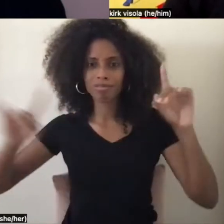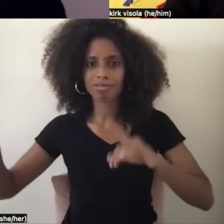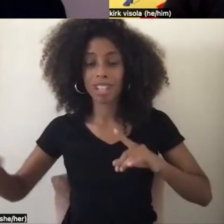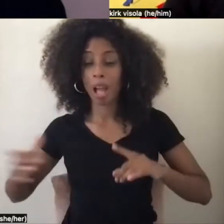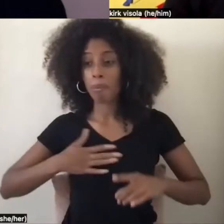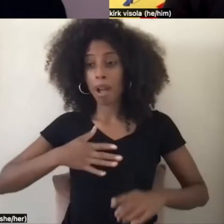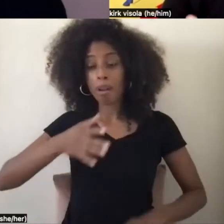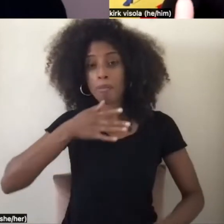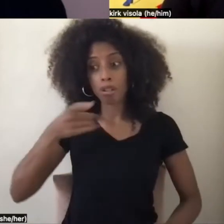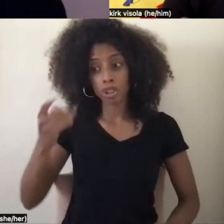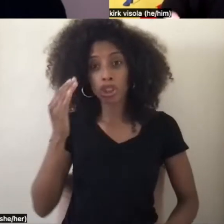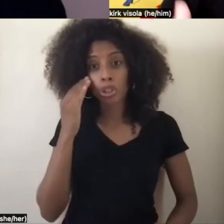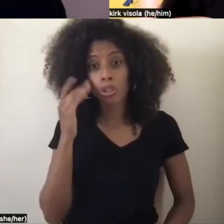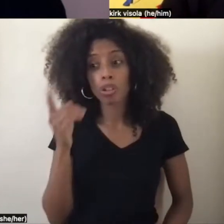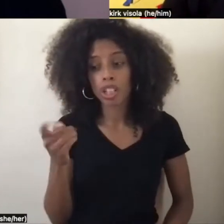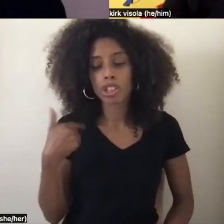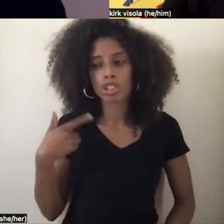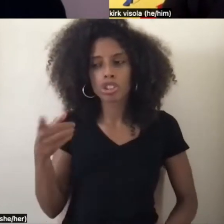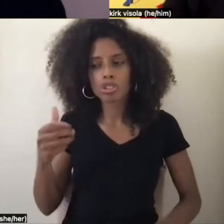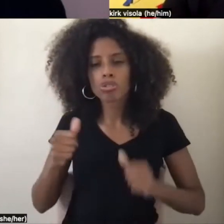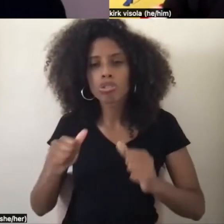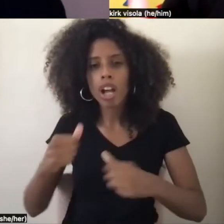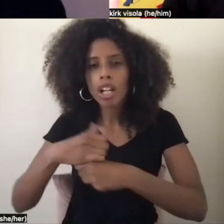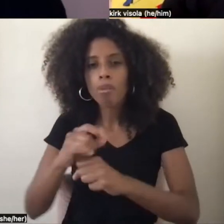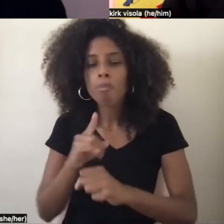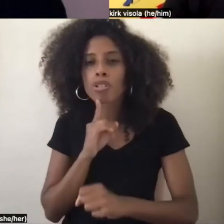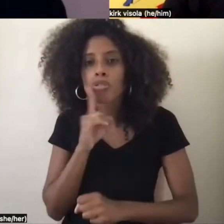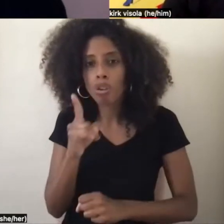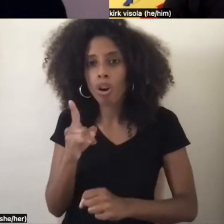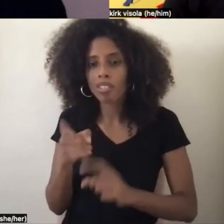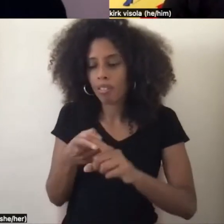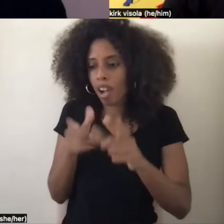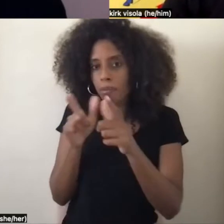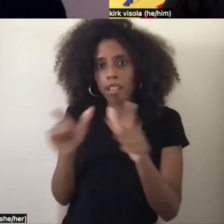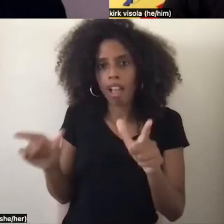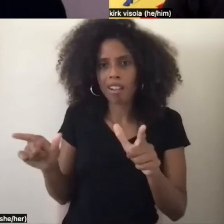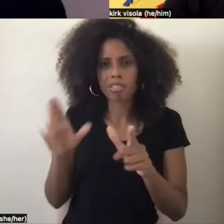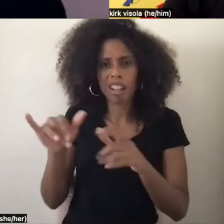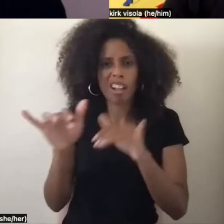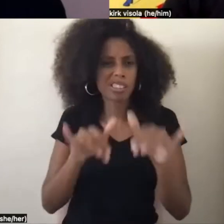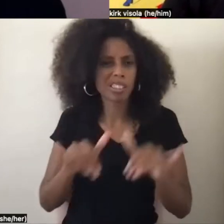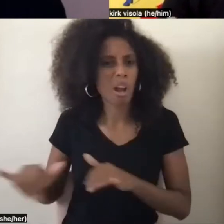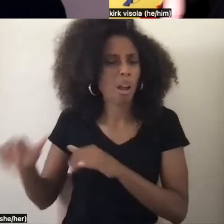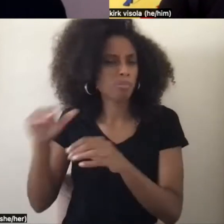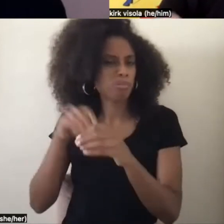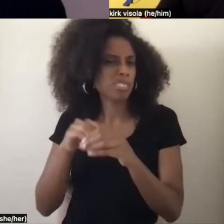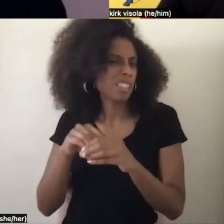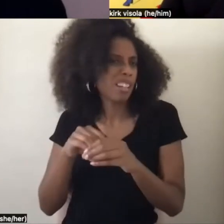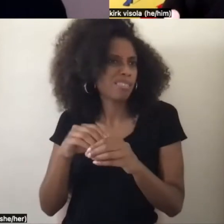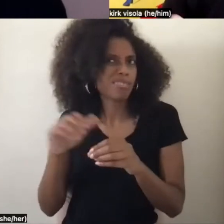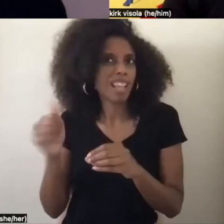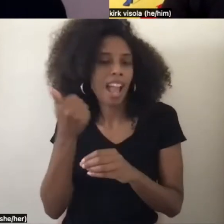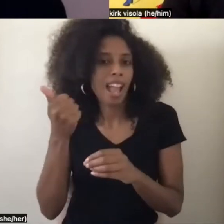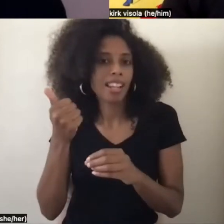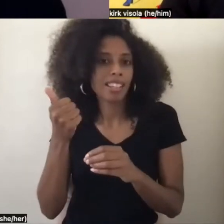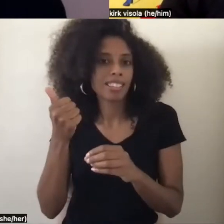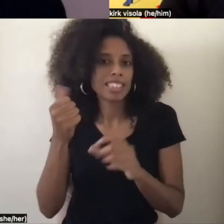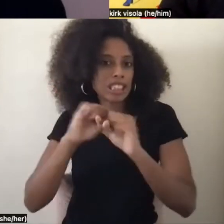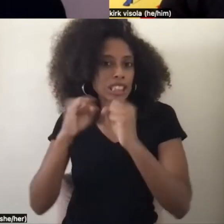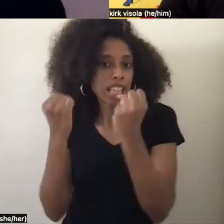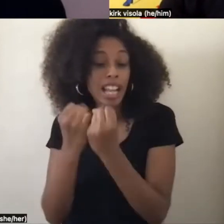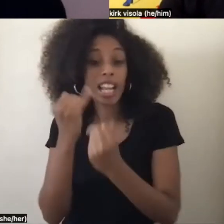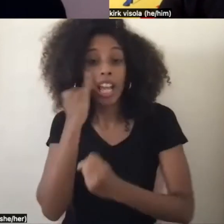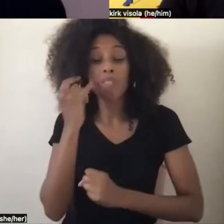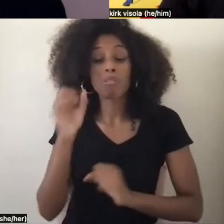to make sure that even from a language standpoint, that's like the most common thing in any society, any place you go, if you can speak